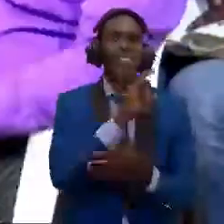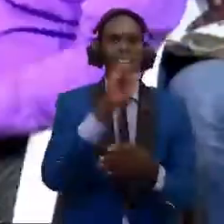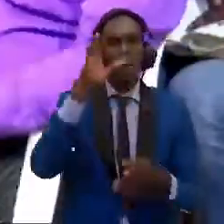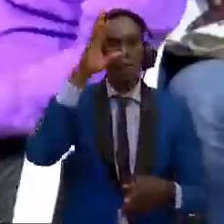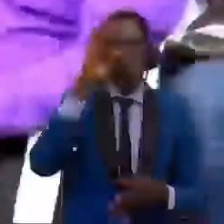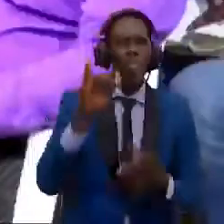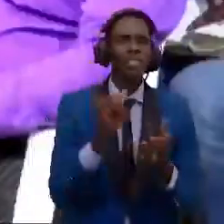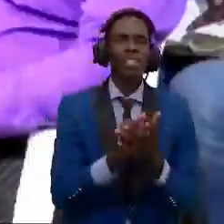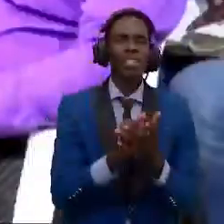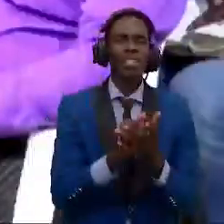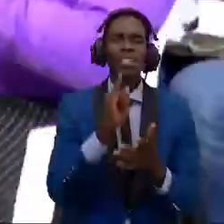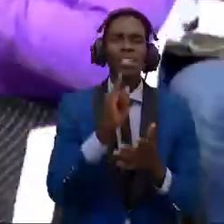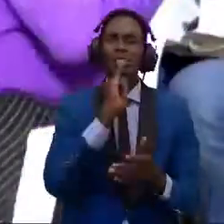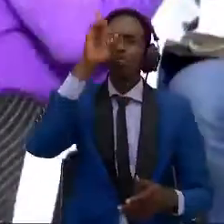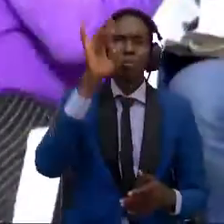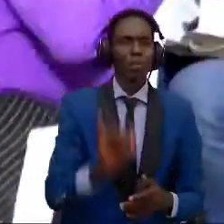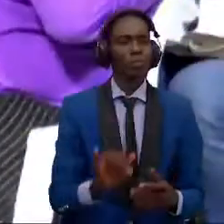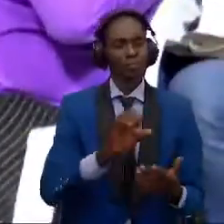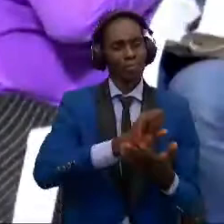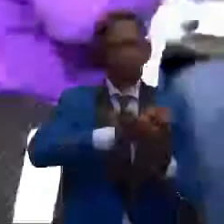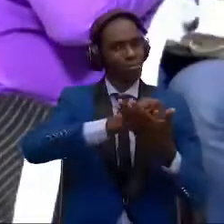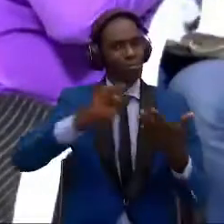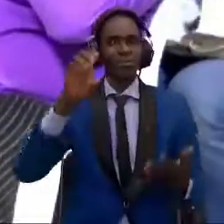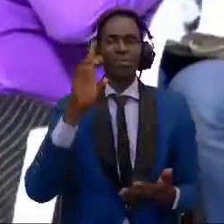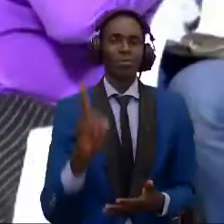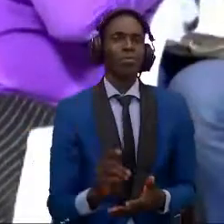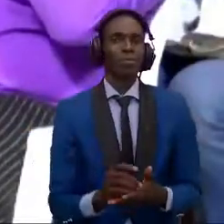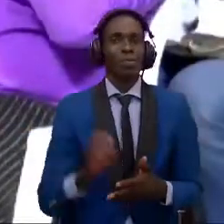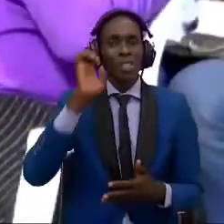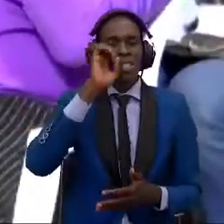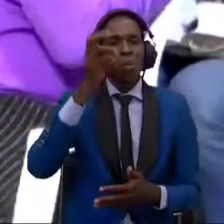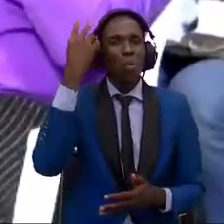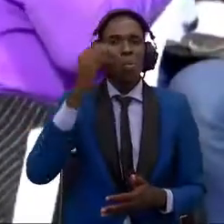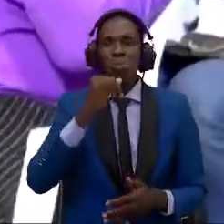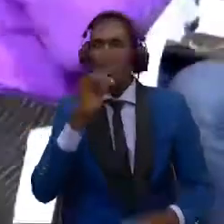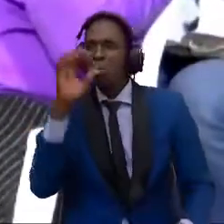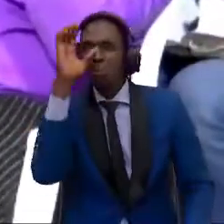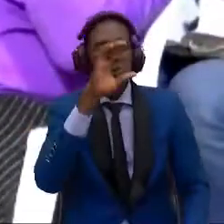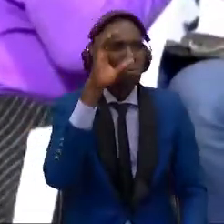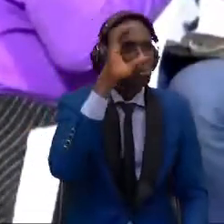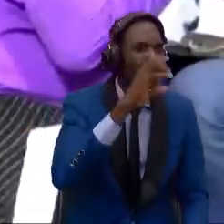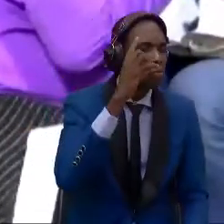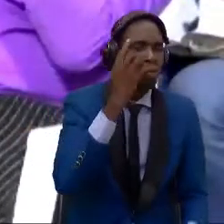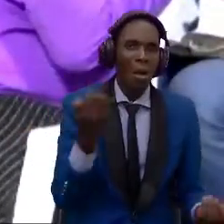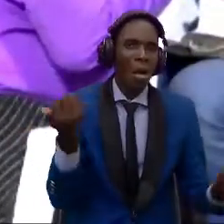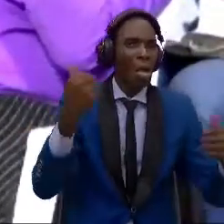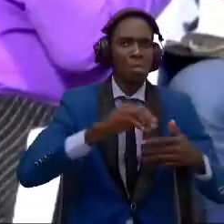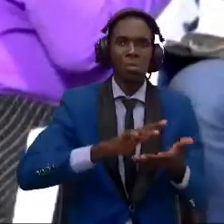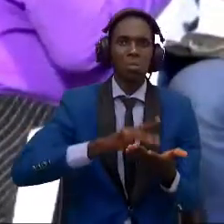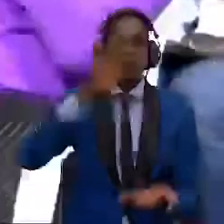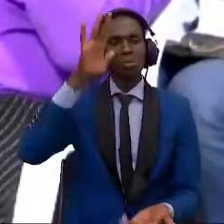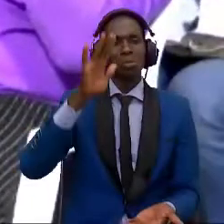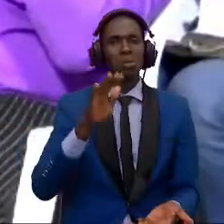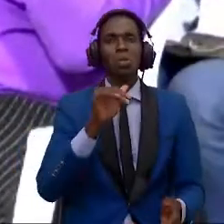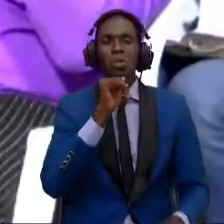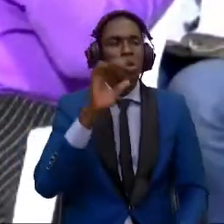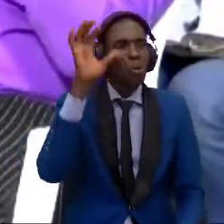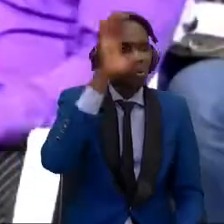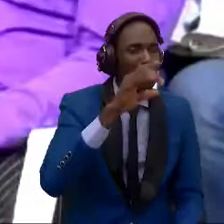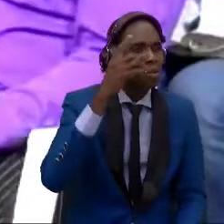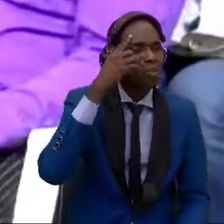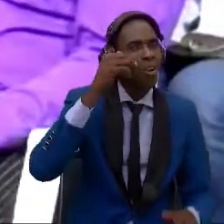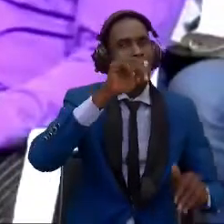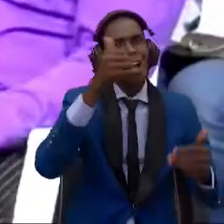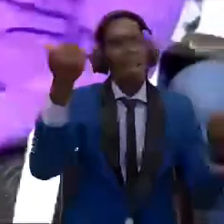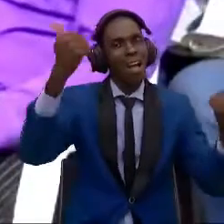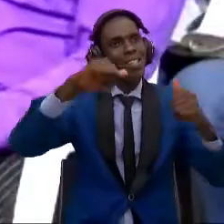really sanctified. This is sanctification, that he wasn't looking for anything. He wasn't looking for any adulation or